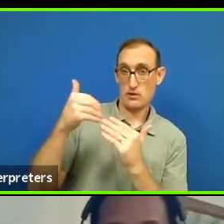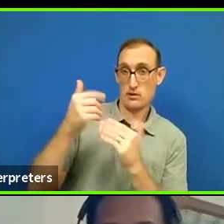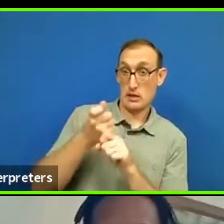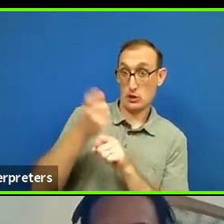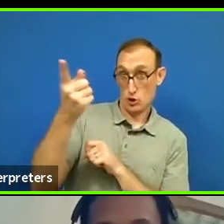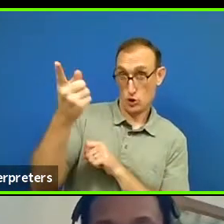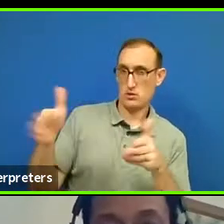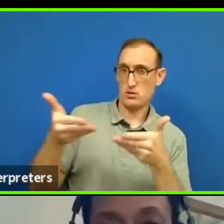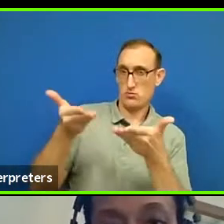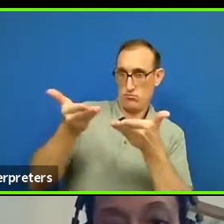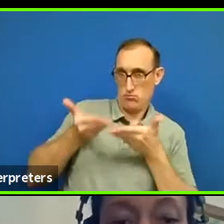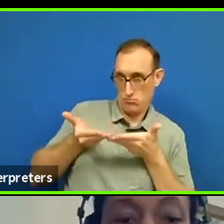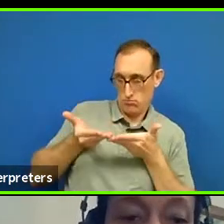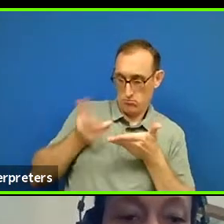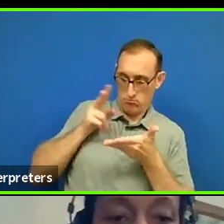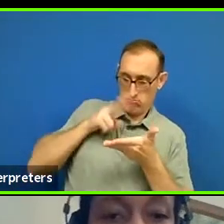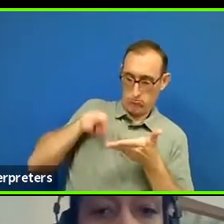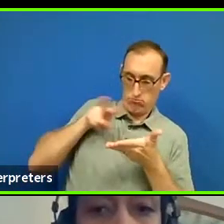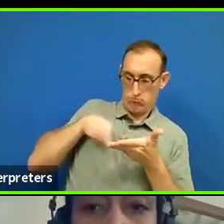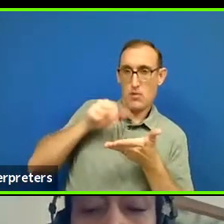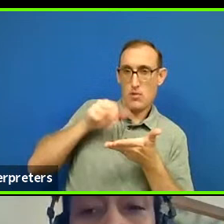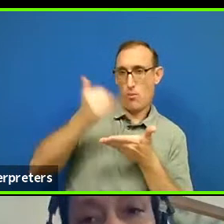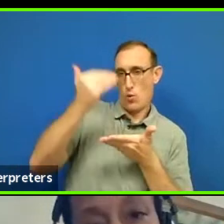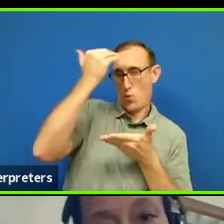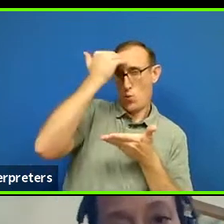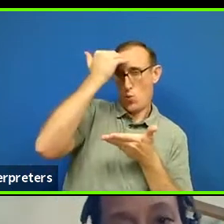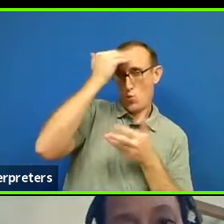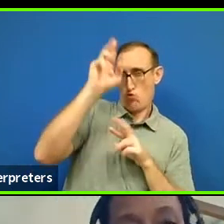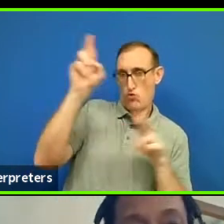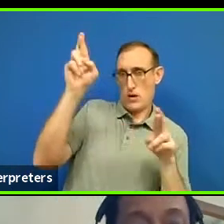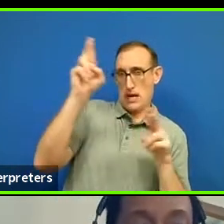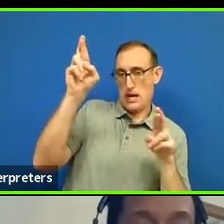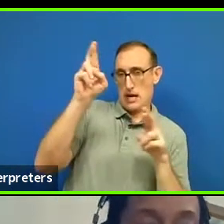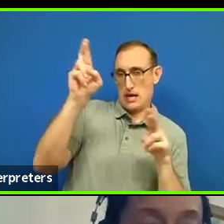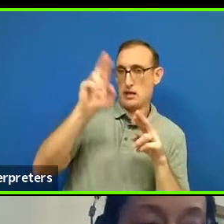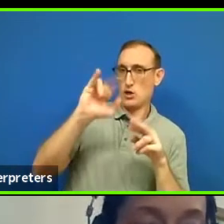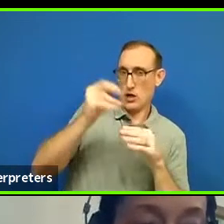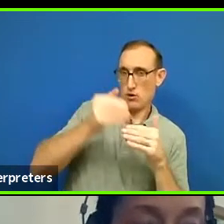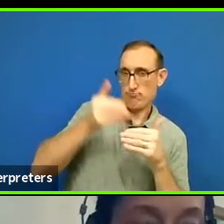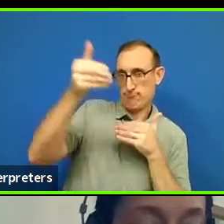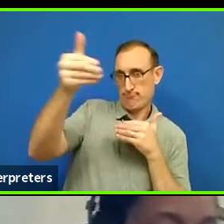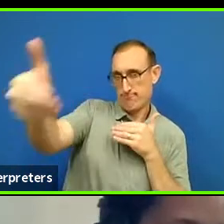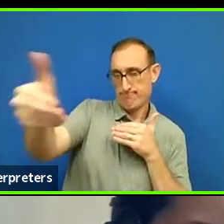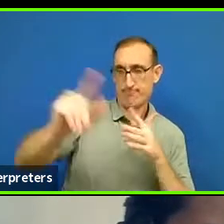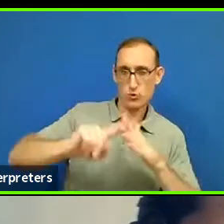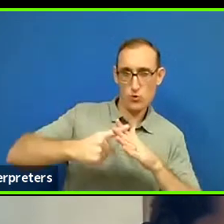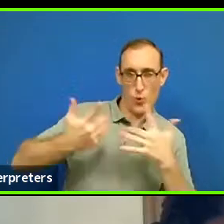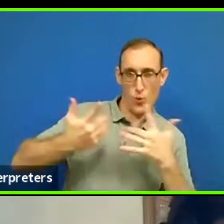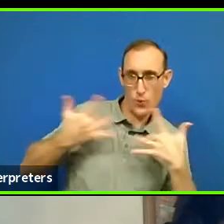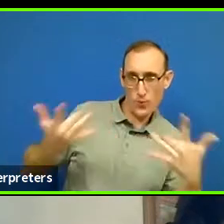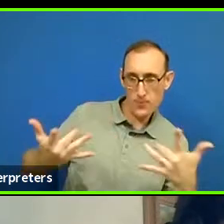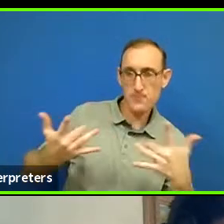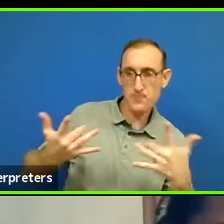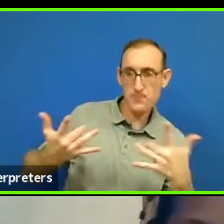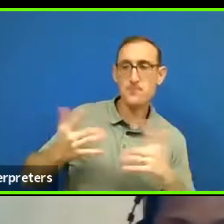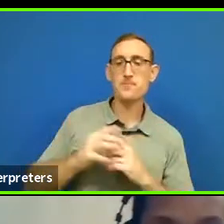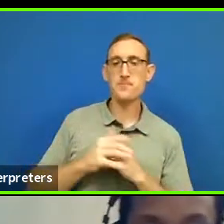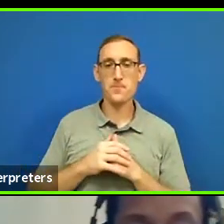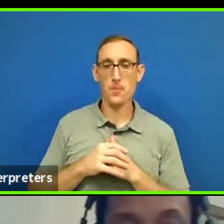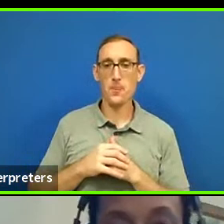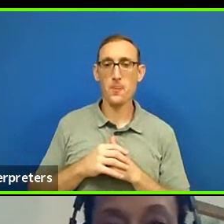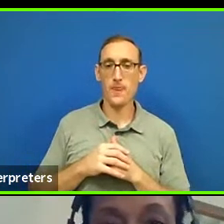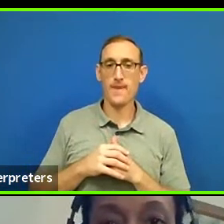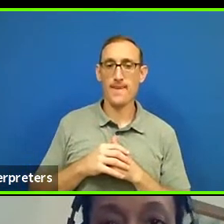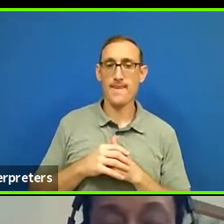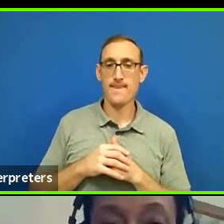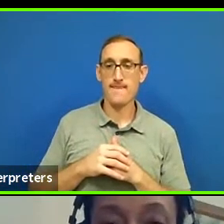this is the direction that we need to go in January for sure. And then I would love for us to, make